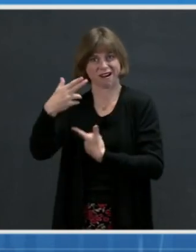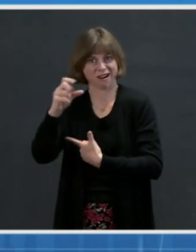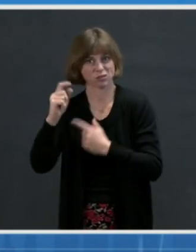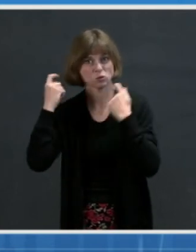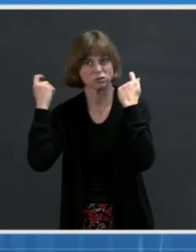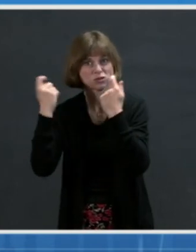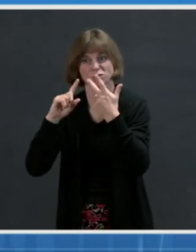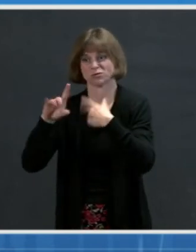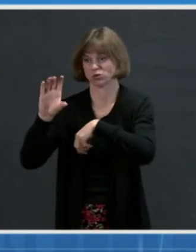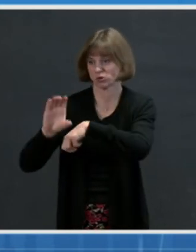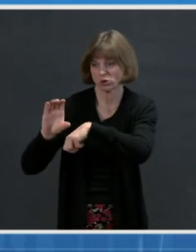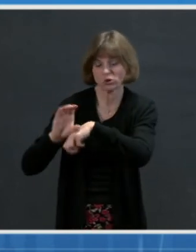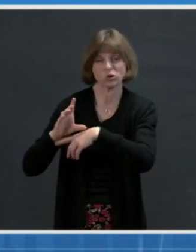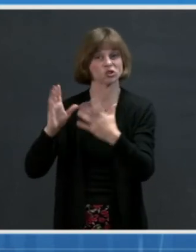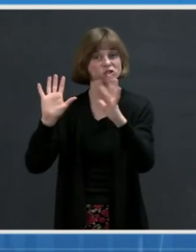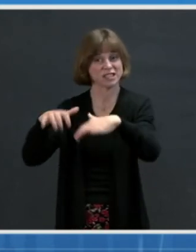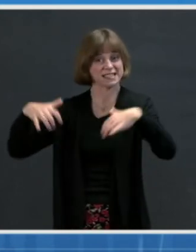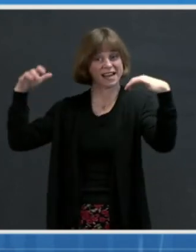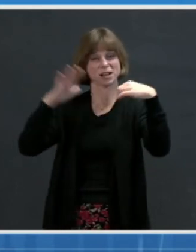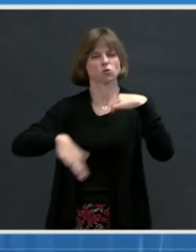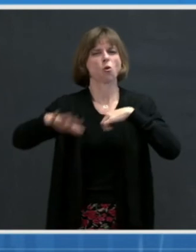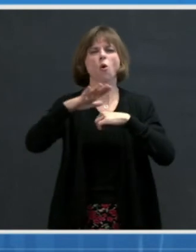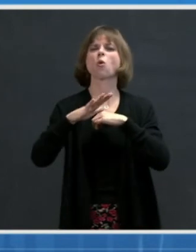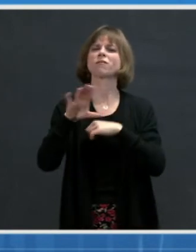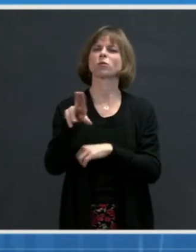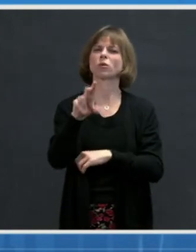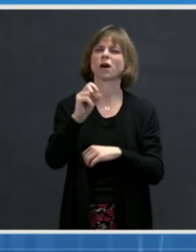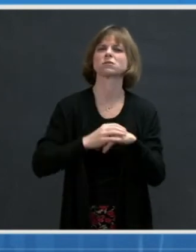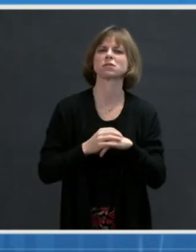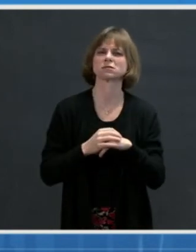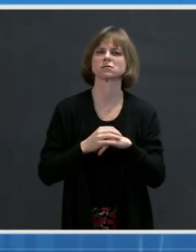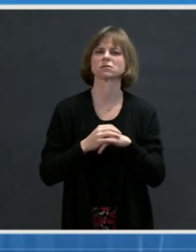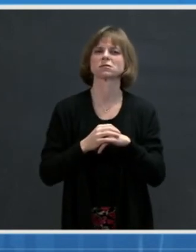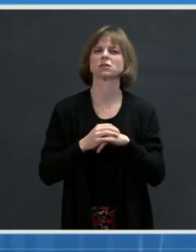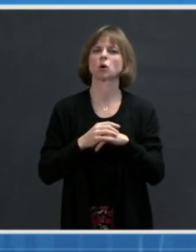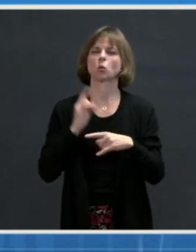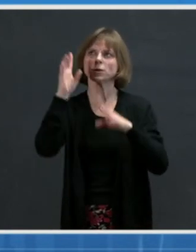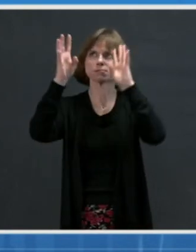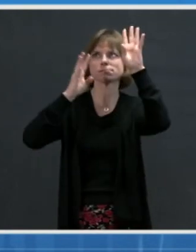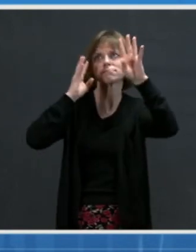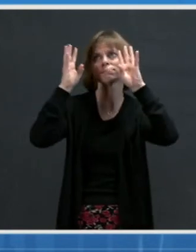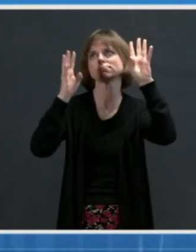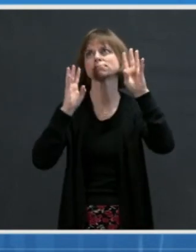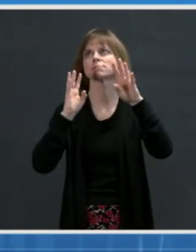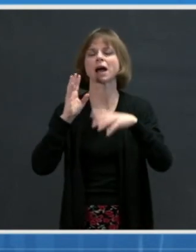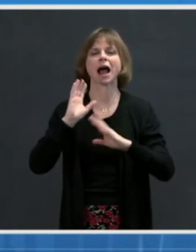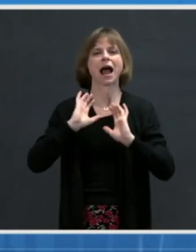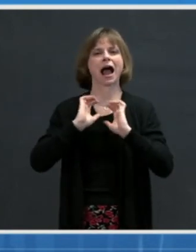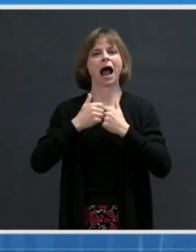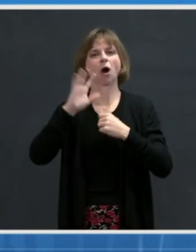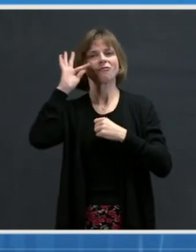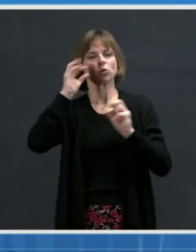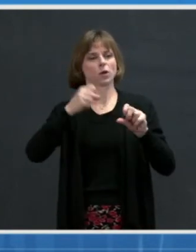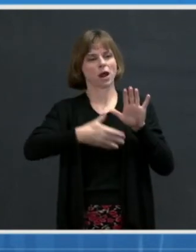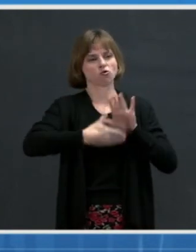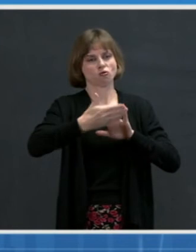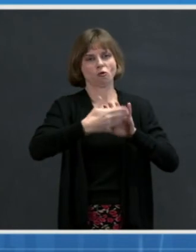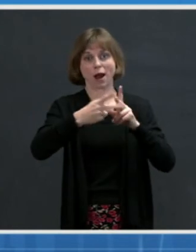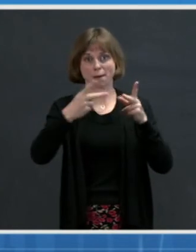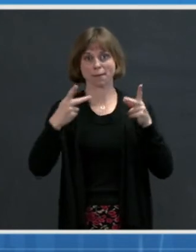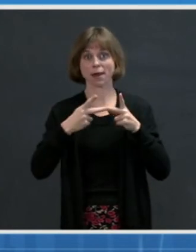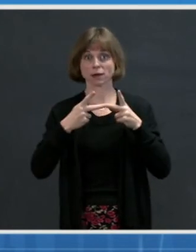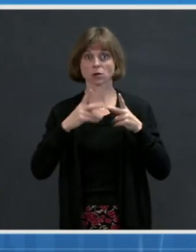nationwide. And we continue to work with states to set up innovative, high-volume, federally run sites that can